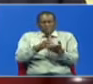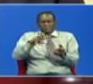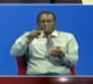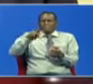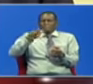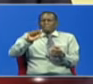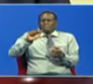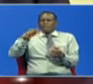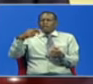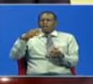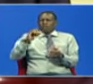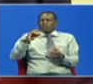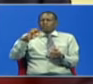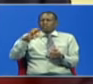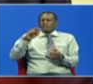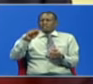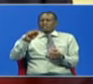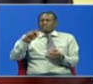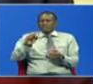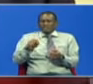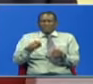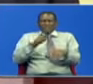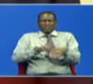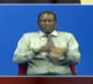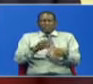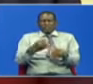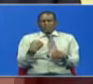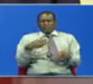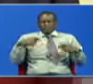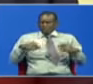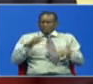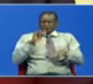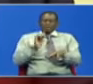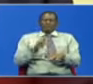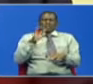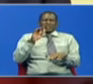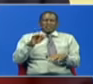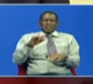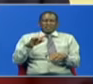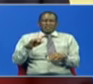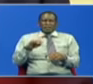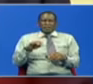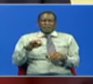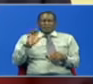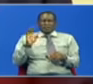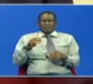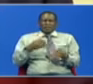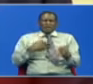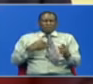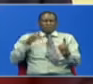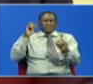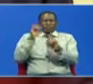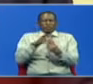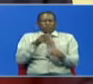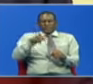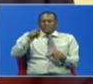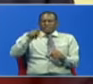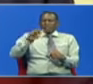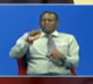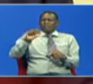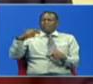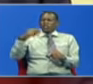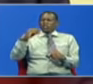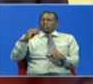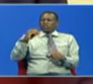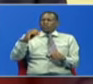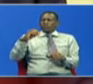certain period of time when a number of people have been infected by, have been exposed to this pathogen, and the body's